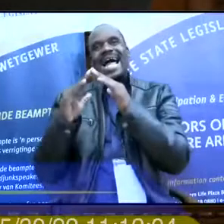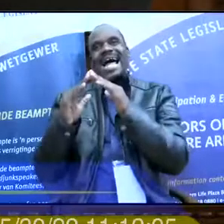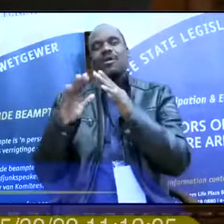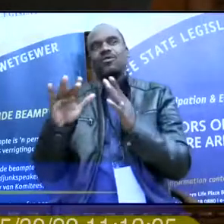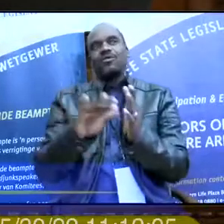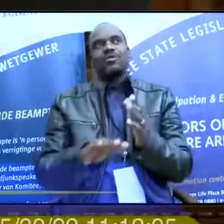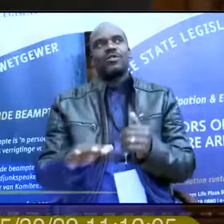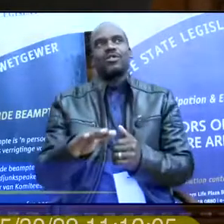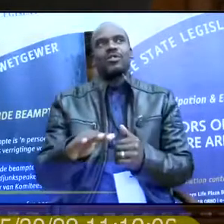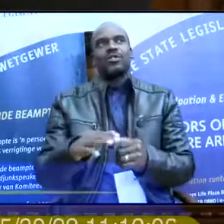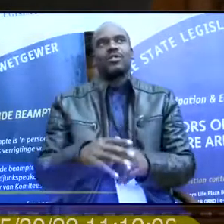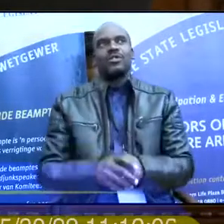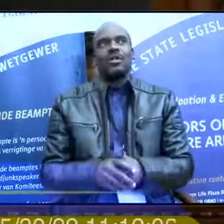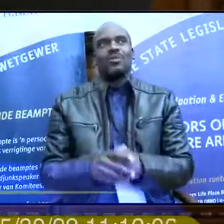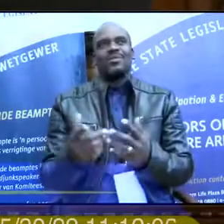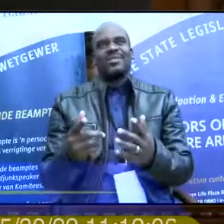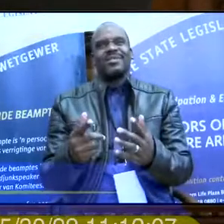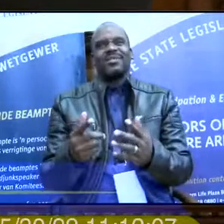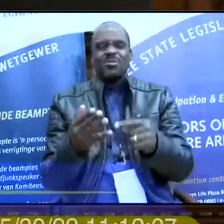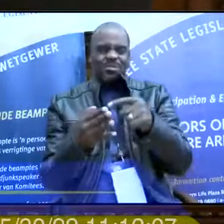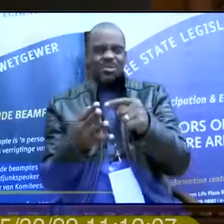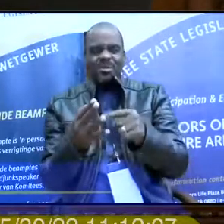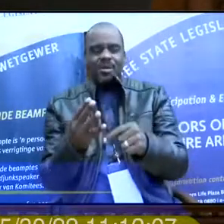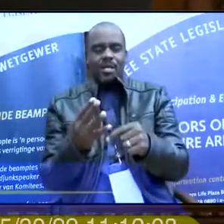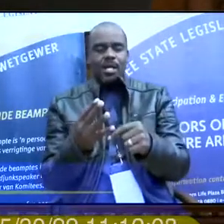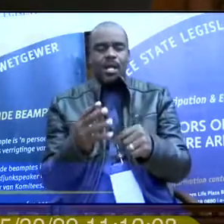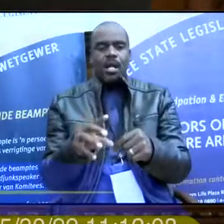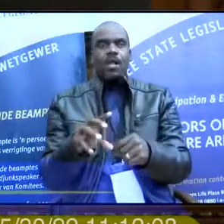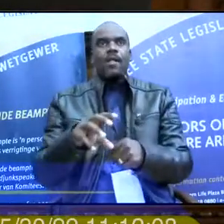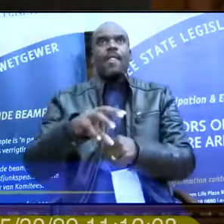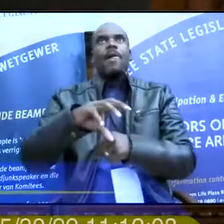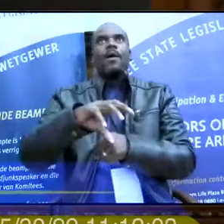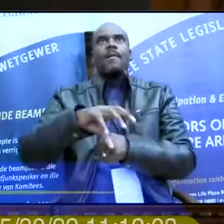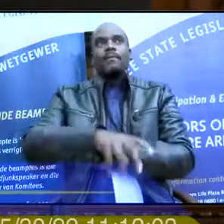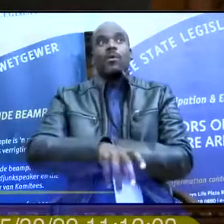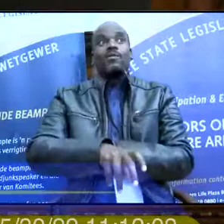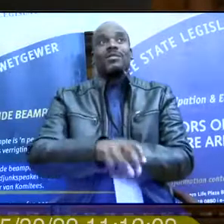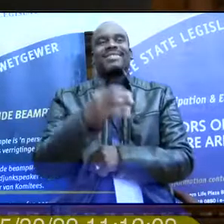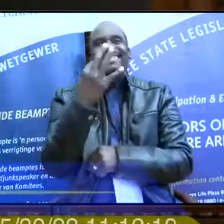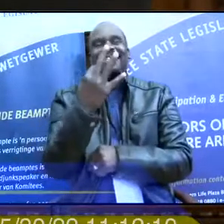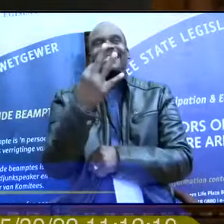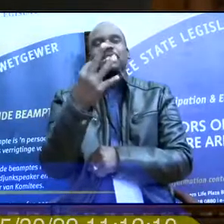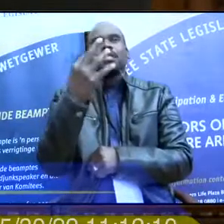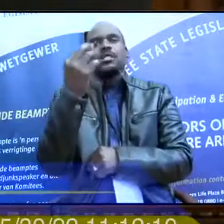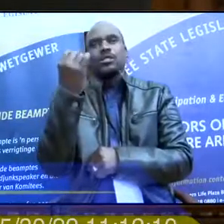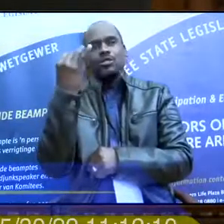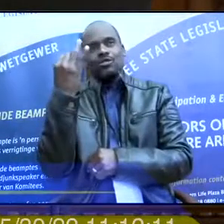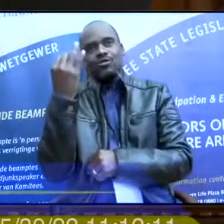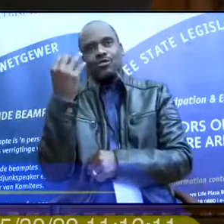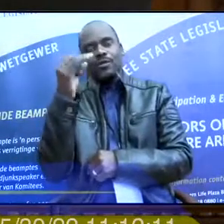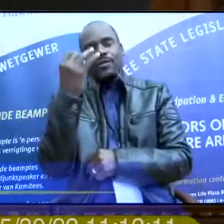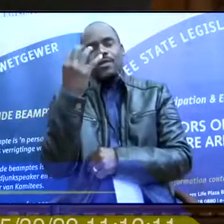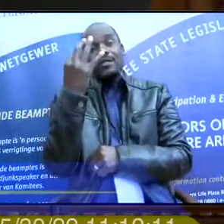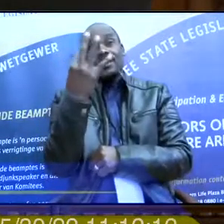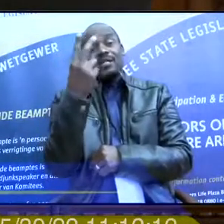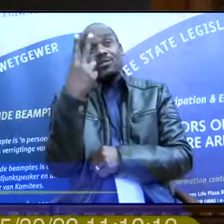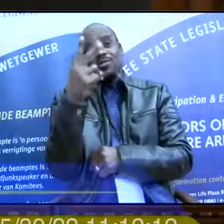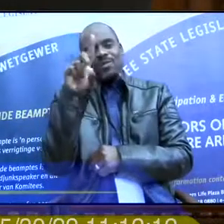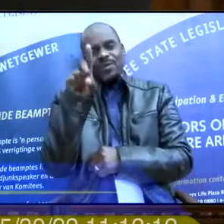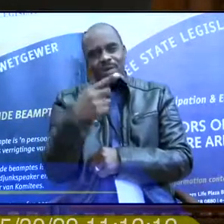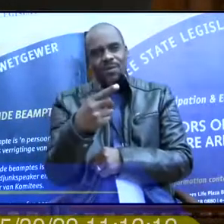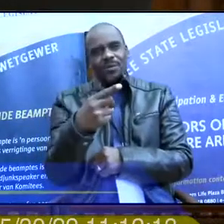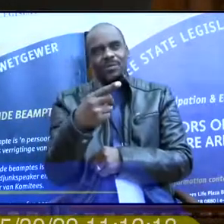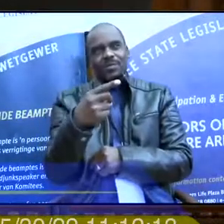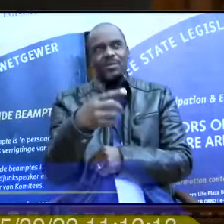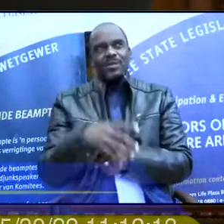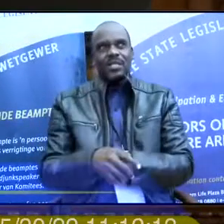which accounts to 5.4 percent 32 000 in the agricultural sector which is 3.8